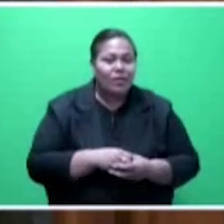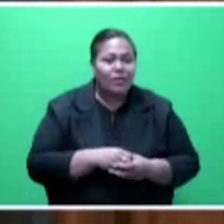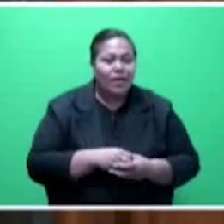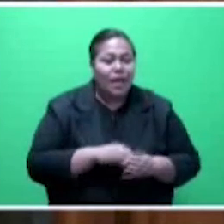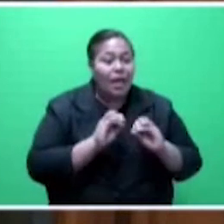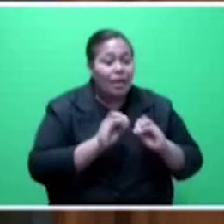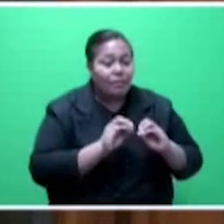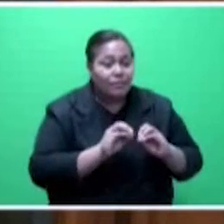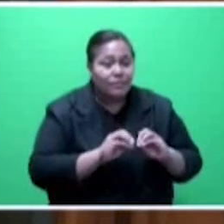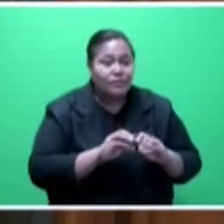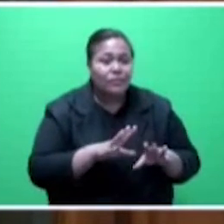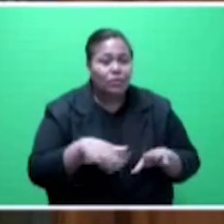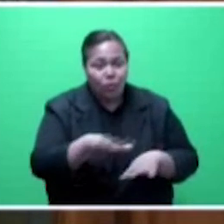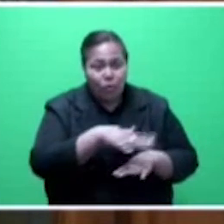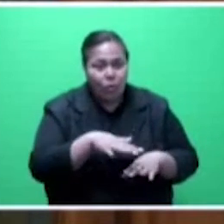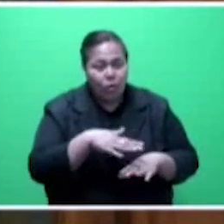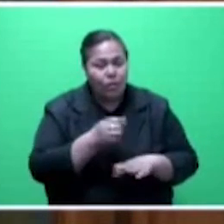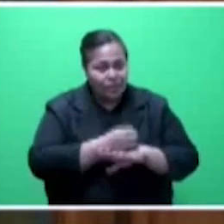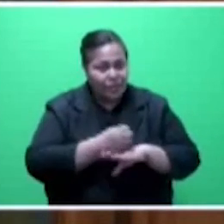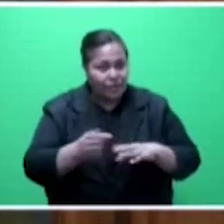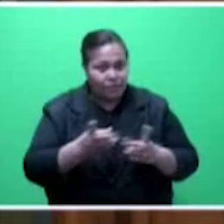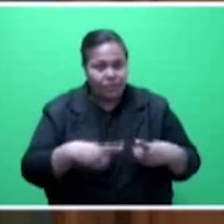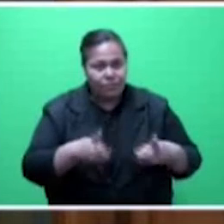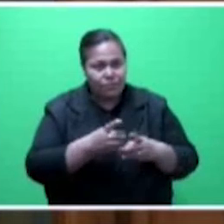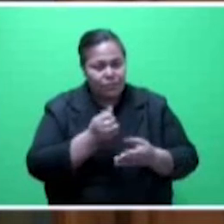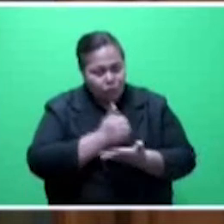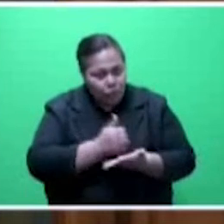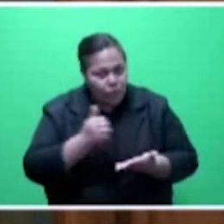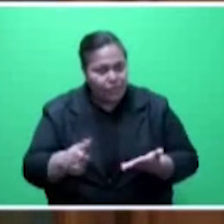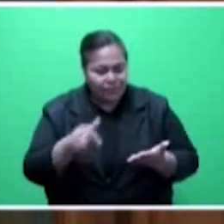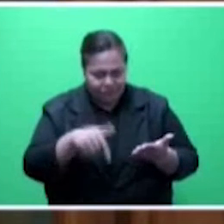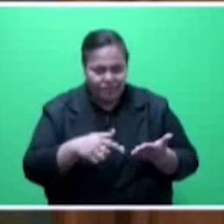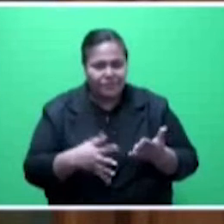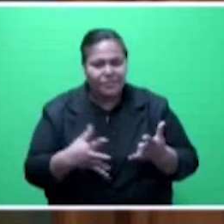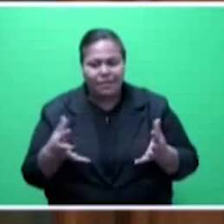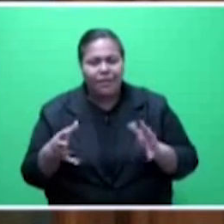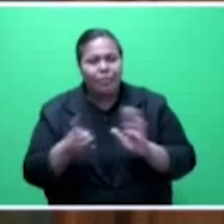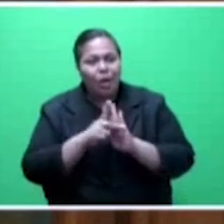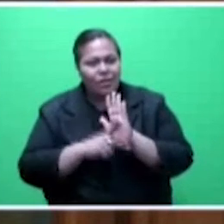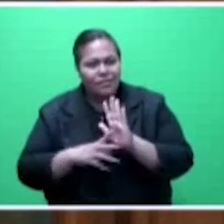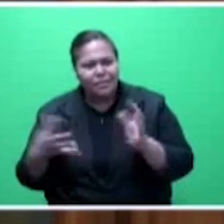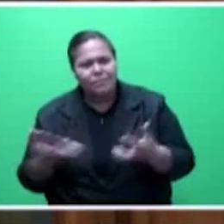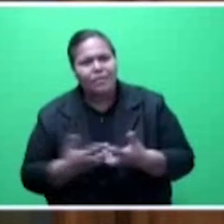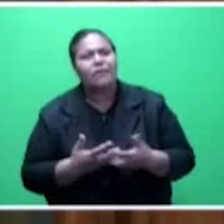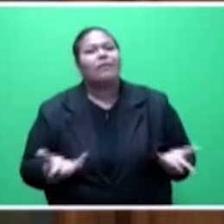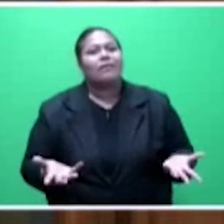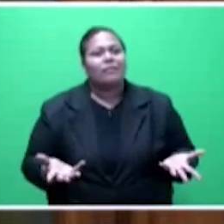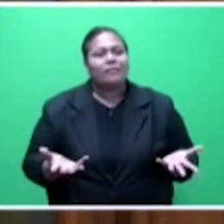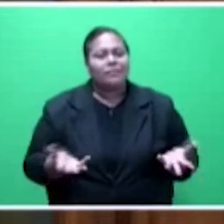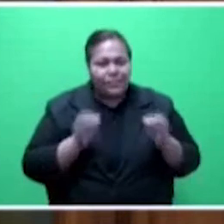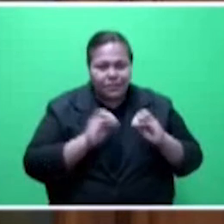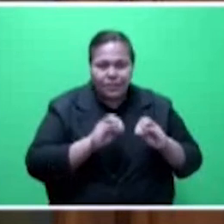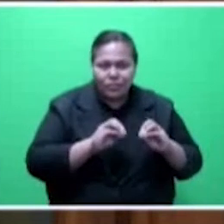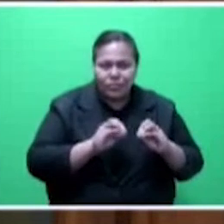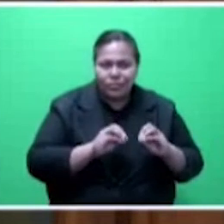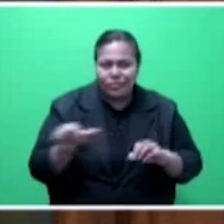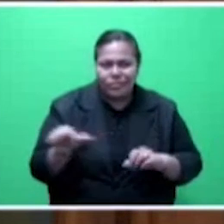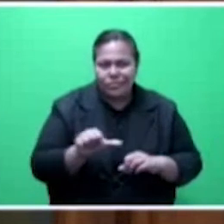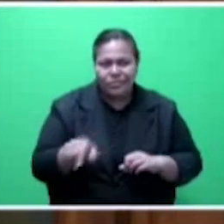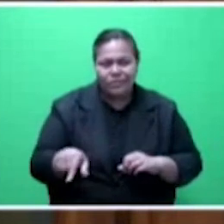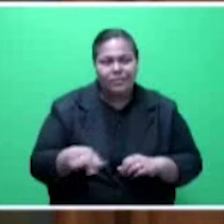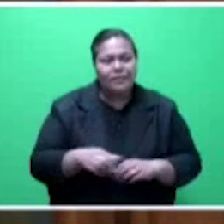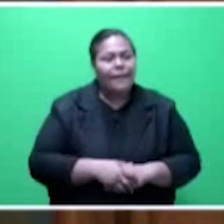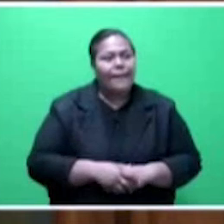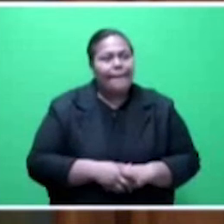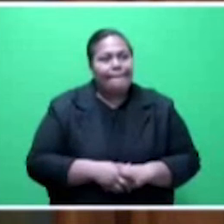and government department and authorities on matters to which this Act relates. Mr. Speaker, says Section 26 of